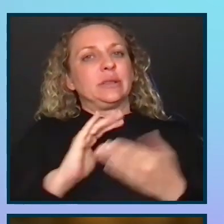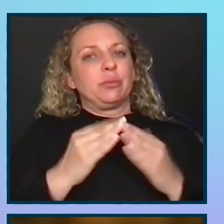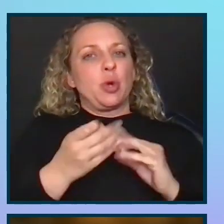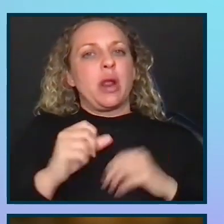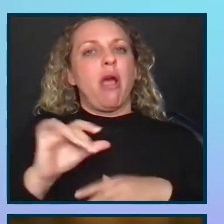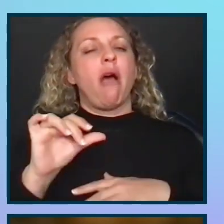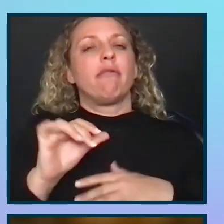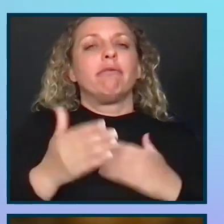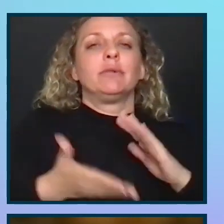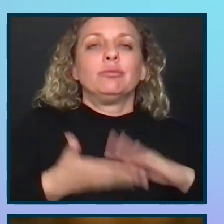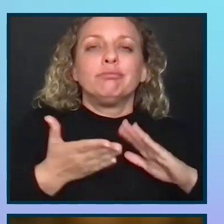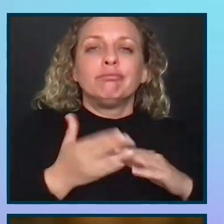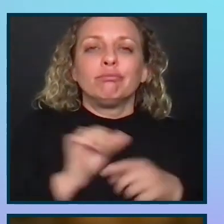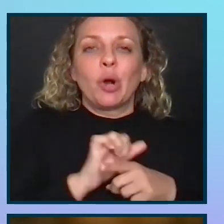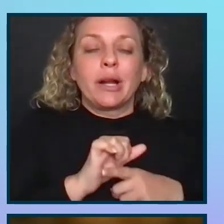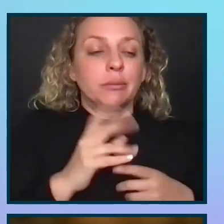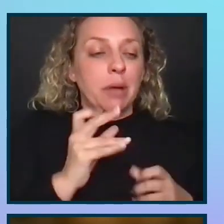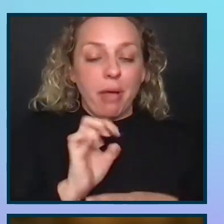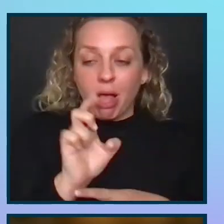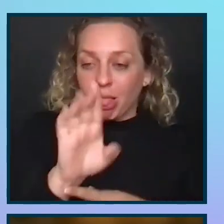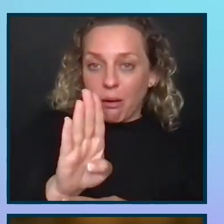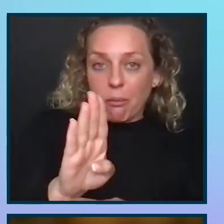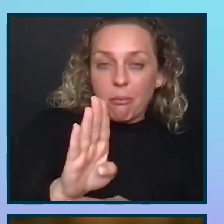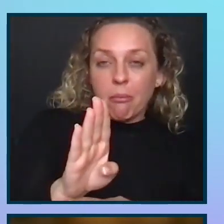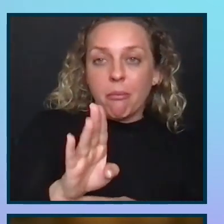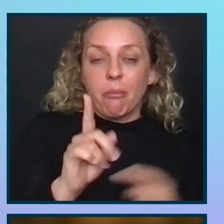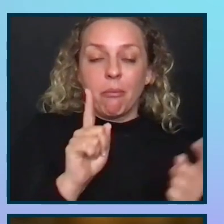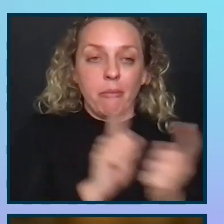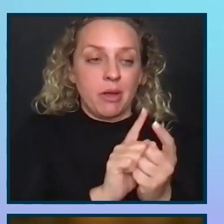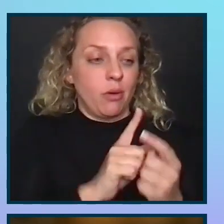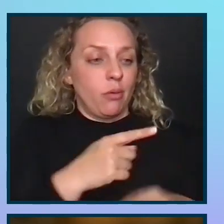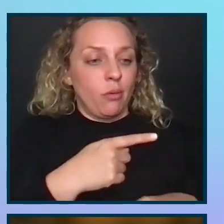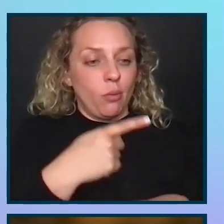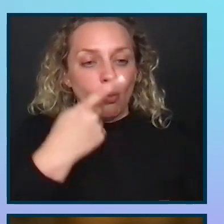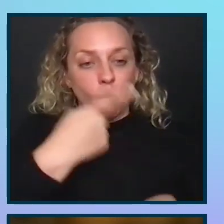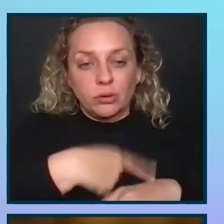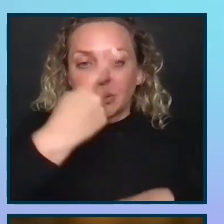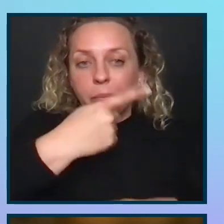simple as an accessibility club. Maybe you meet once a month, once a